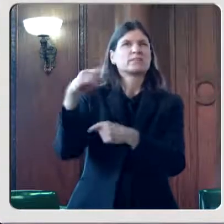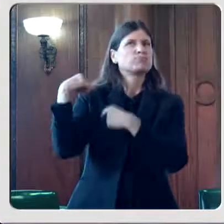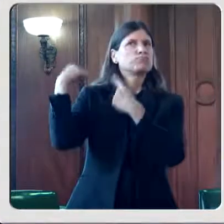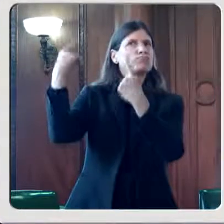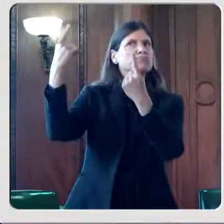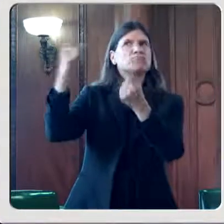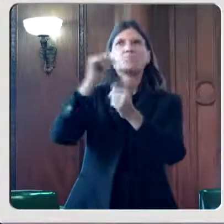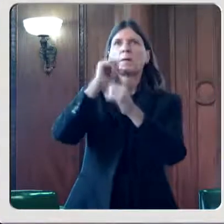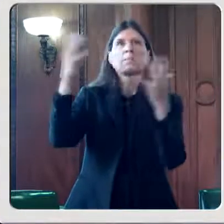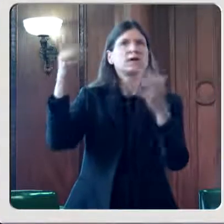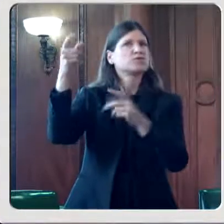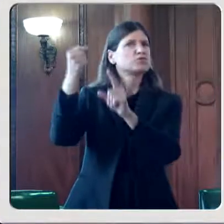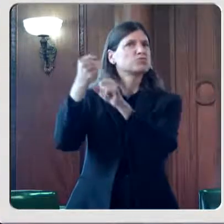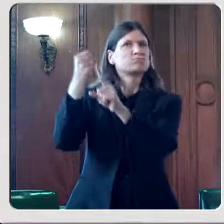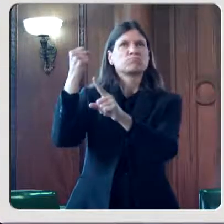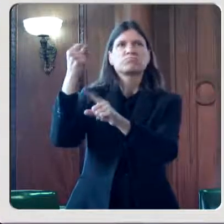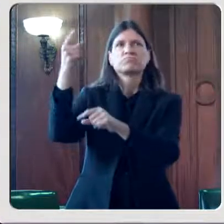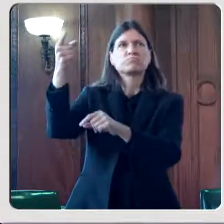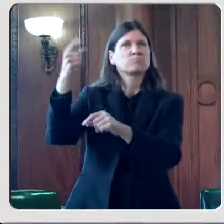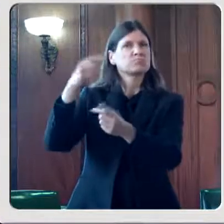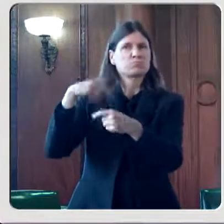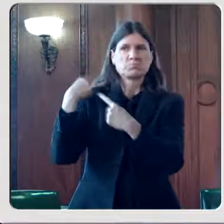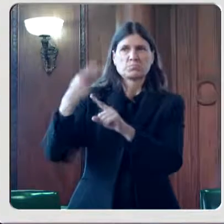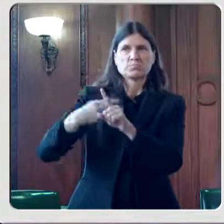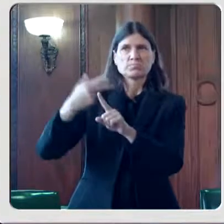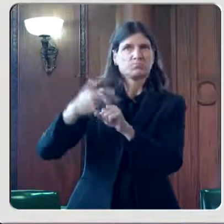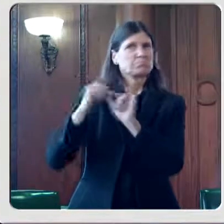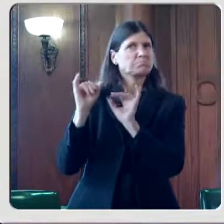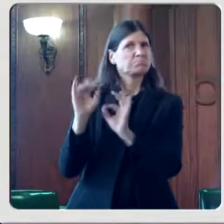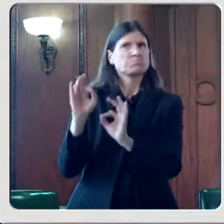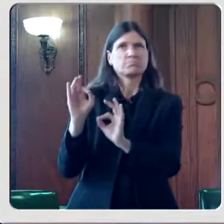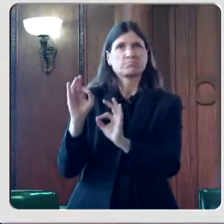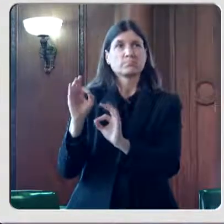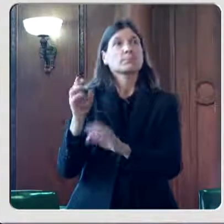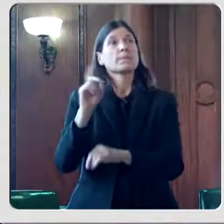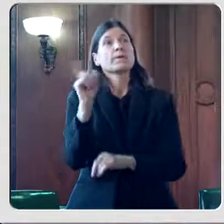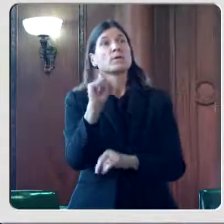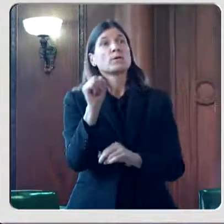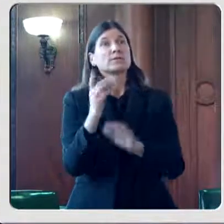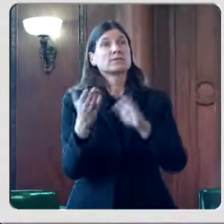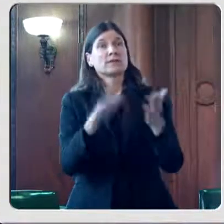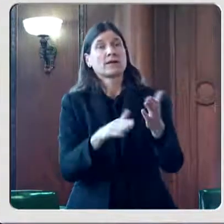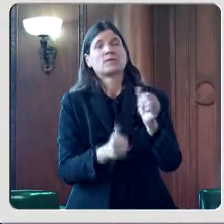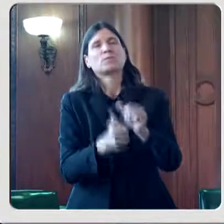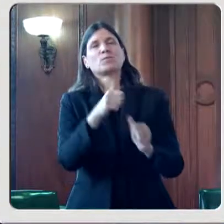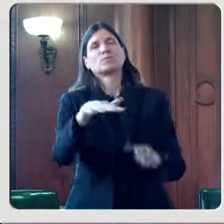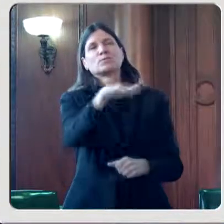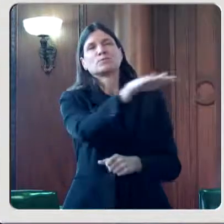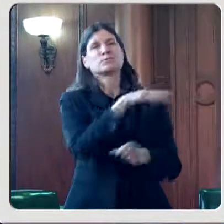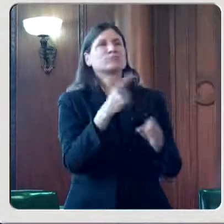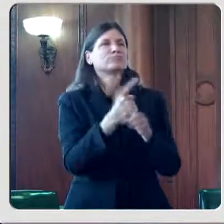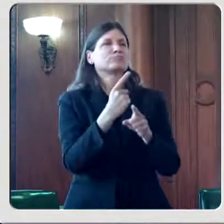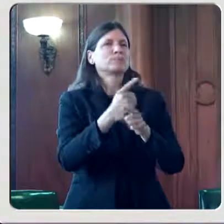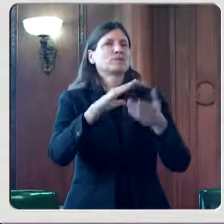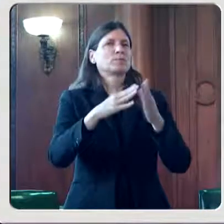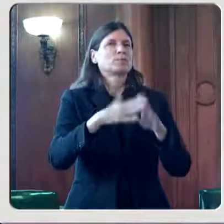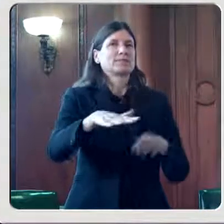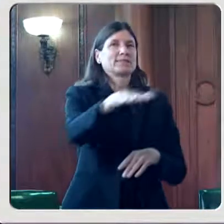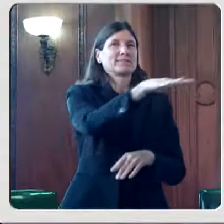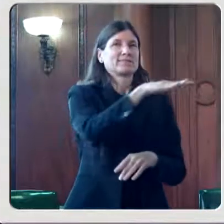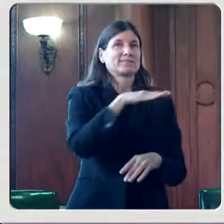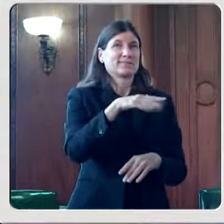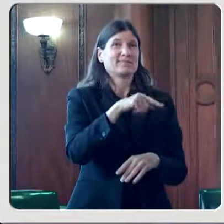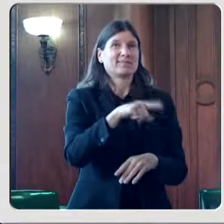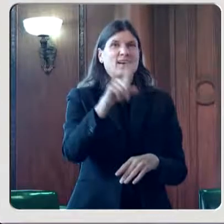few months at 29.1%. The majority of increases residential, 141